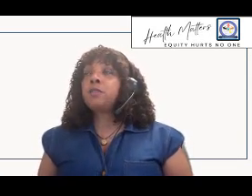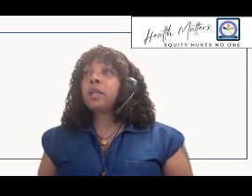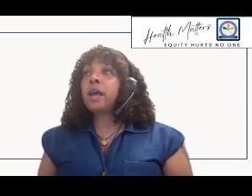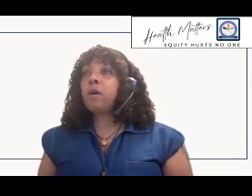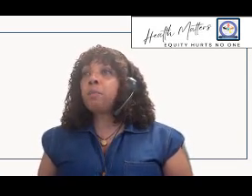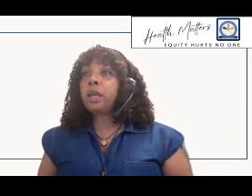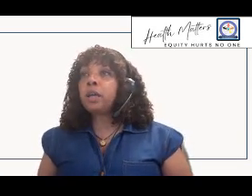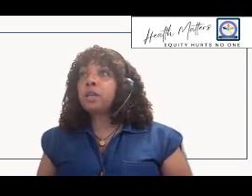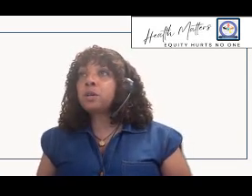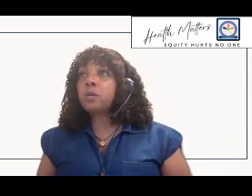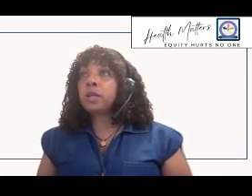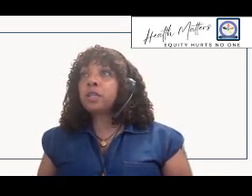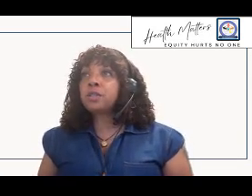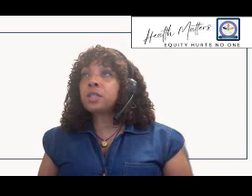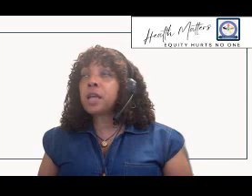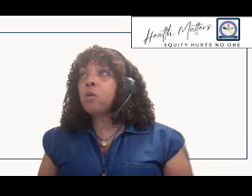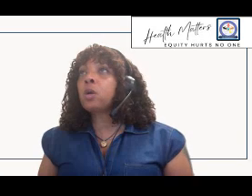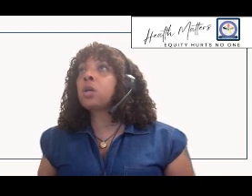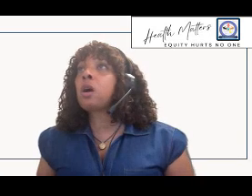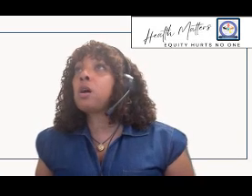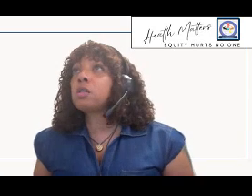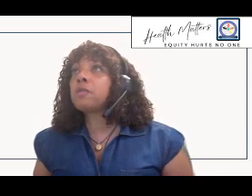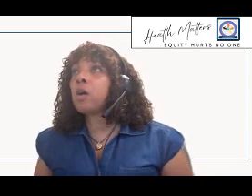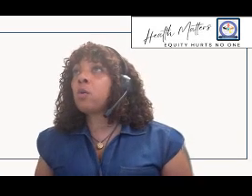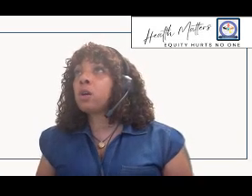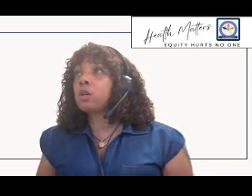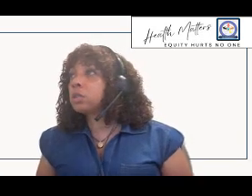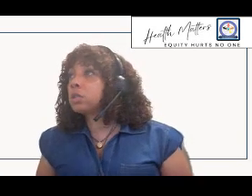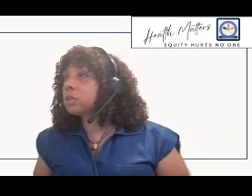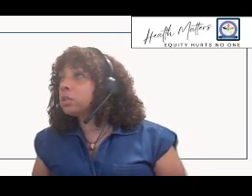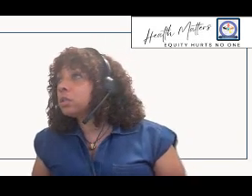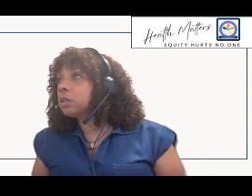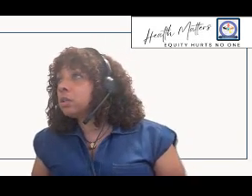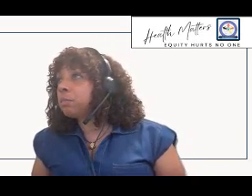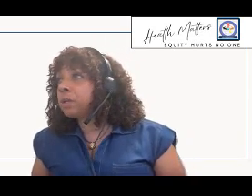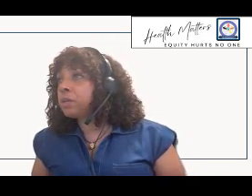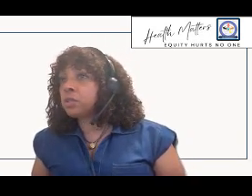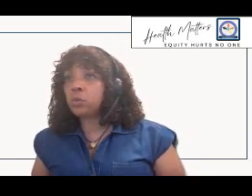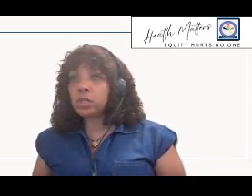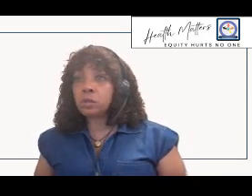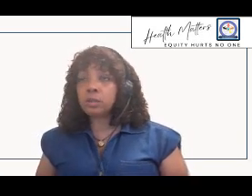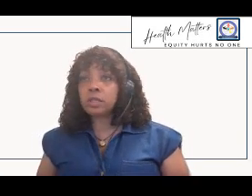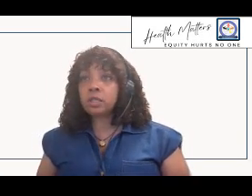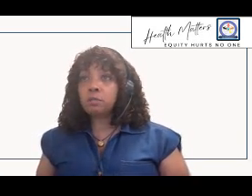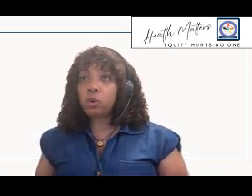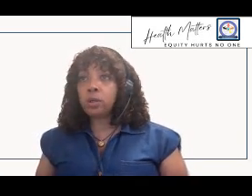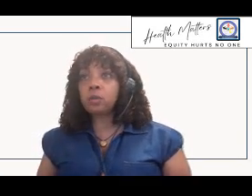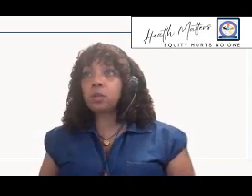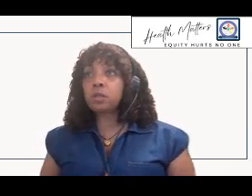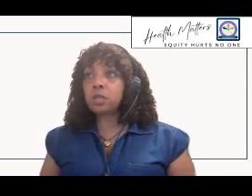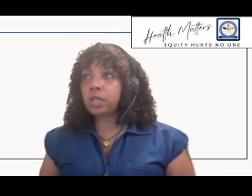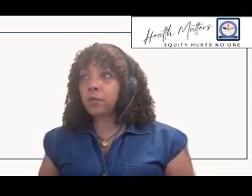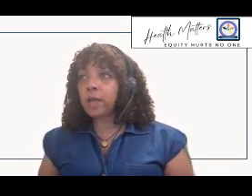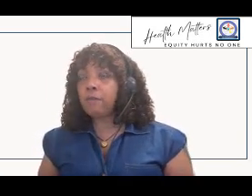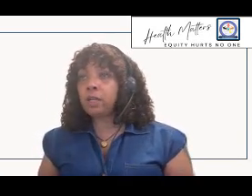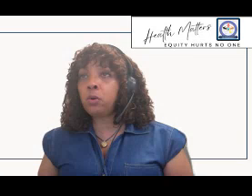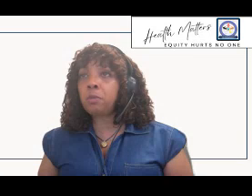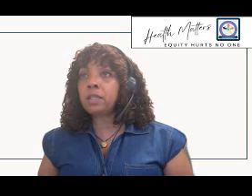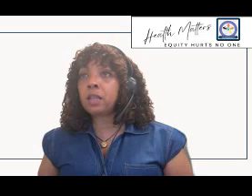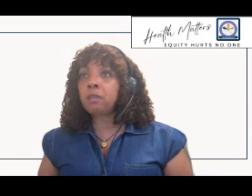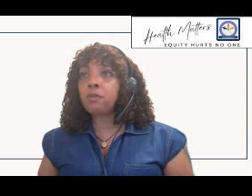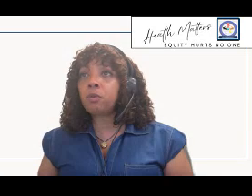Alex, if you can help me, as always, to scour all of our bells and whistles and portals to see if we